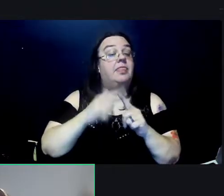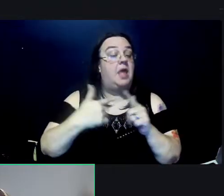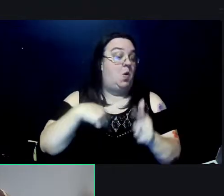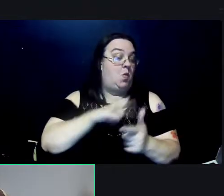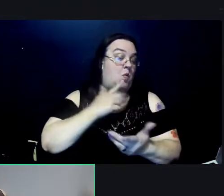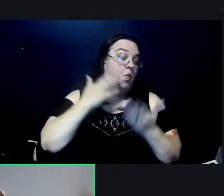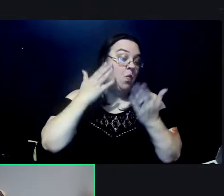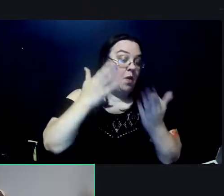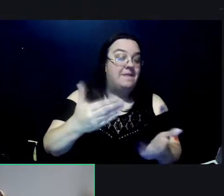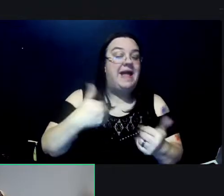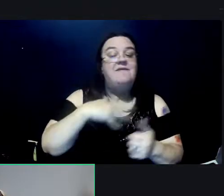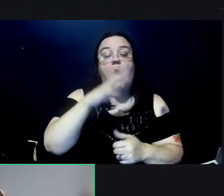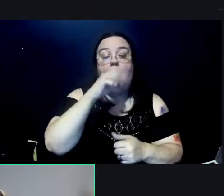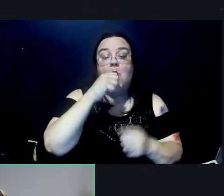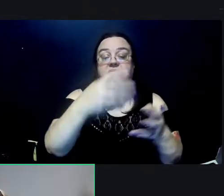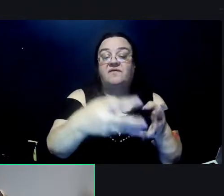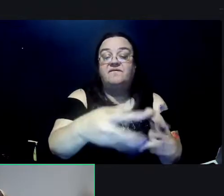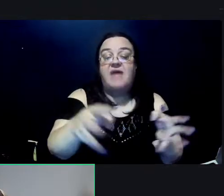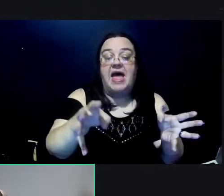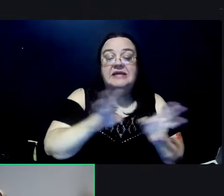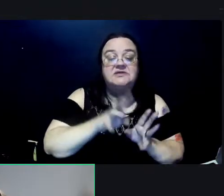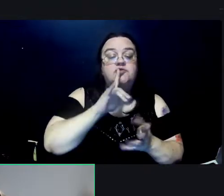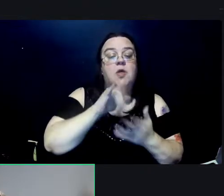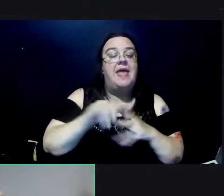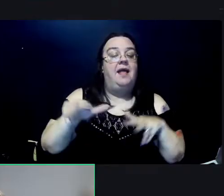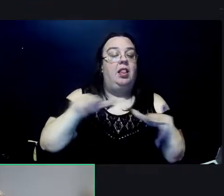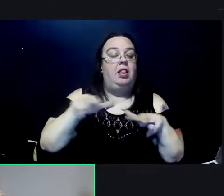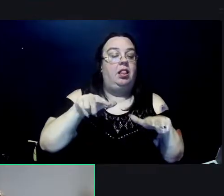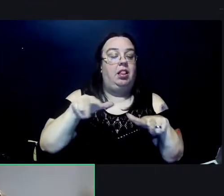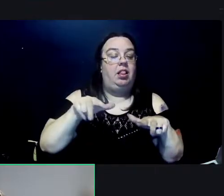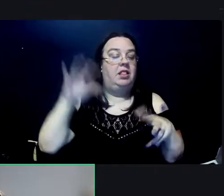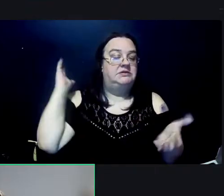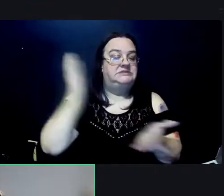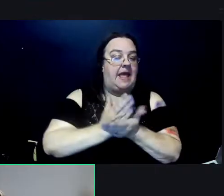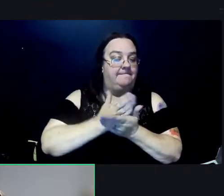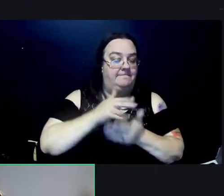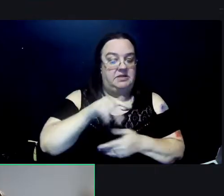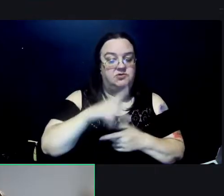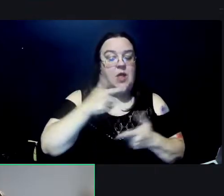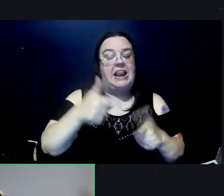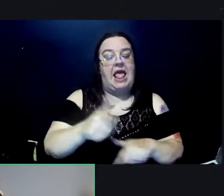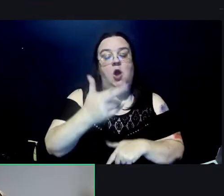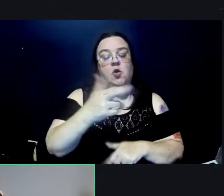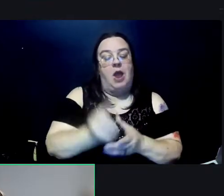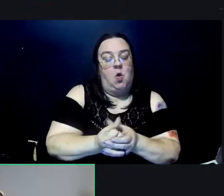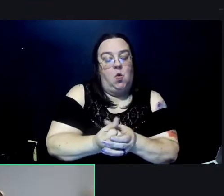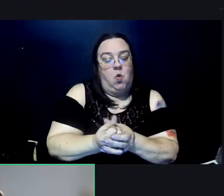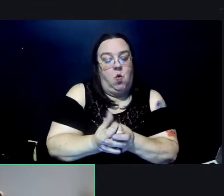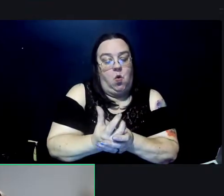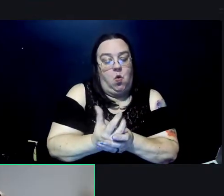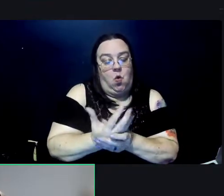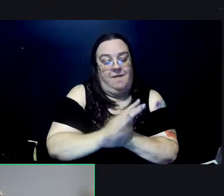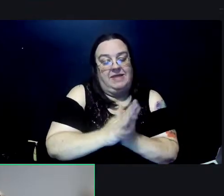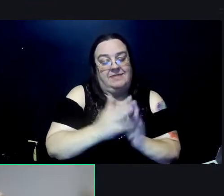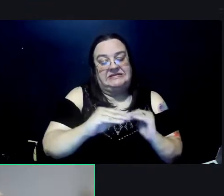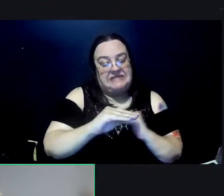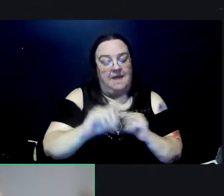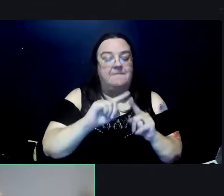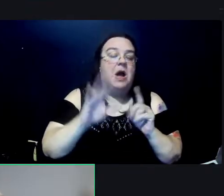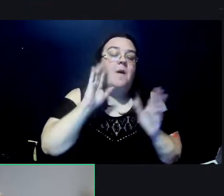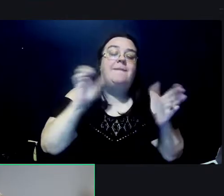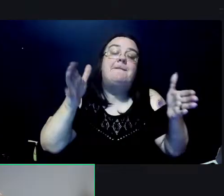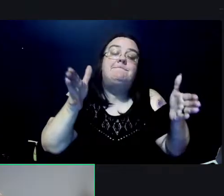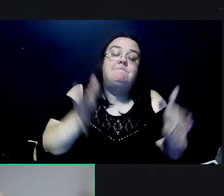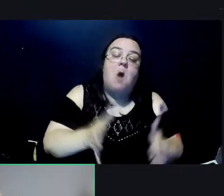orange fence placed around it just to keep foot traffic off it, to allow the grass to grow and stabilize that area. But at least it'd be a smaller area.